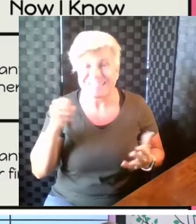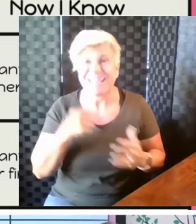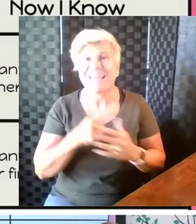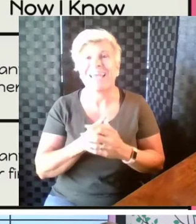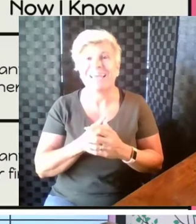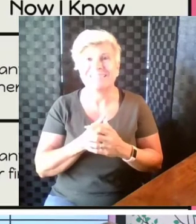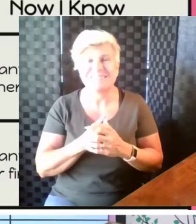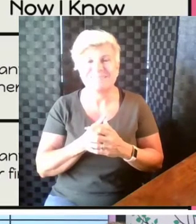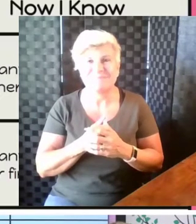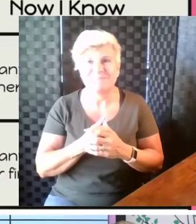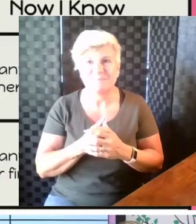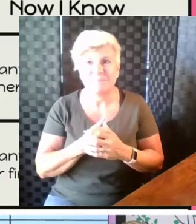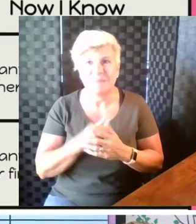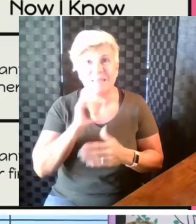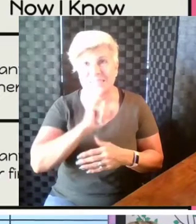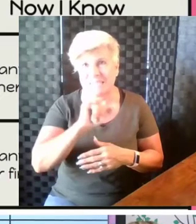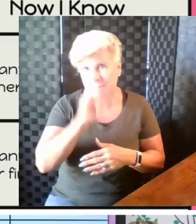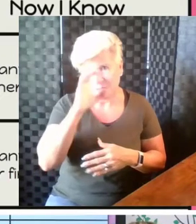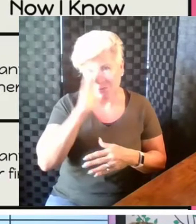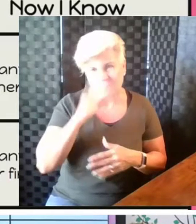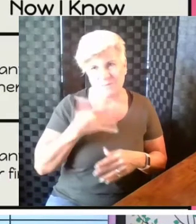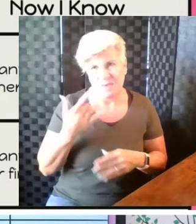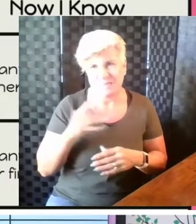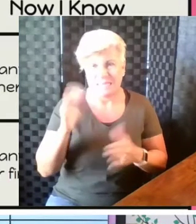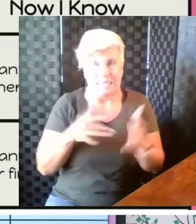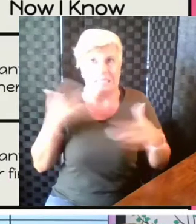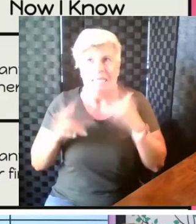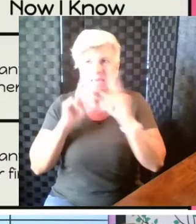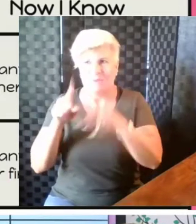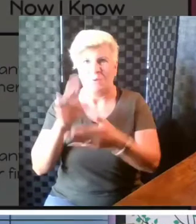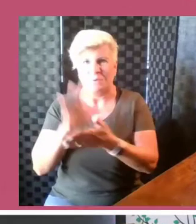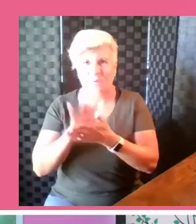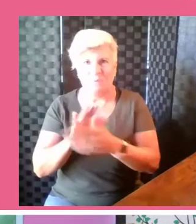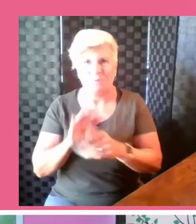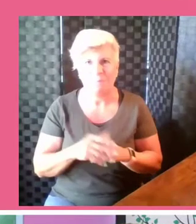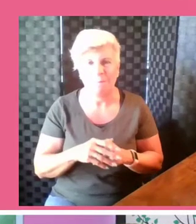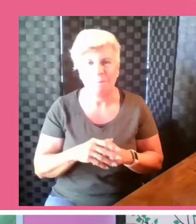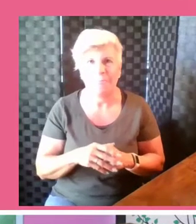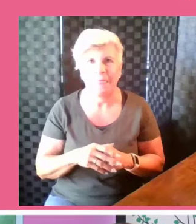might be to go to school. That's how chrysanthemum felt.